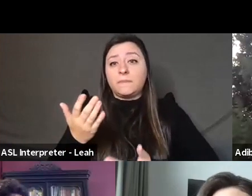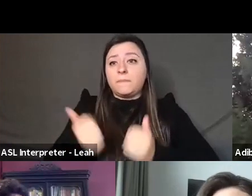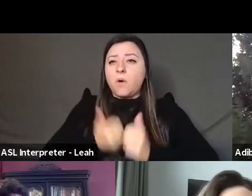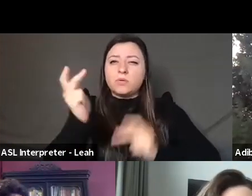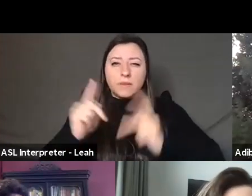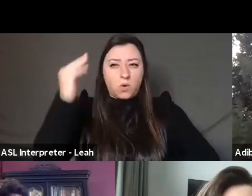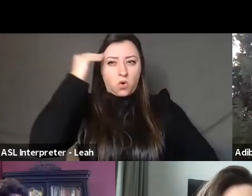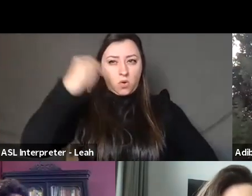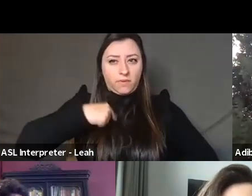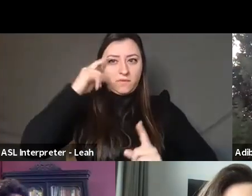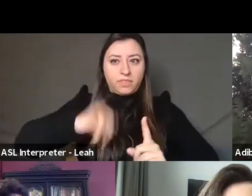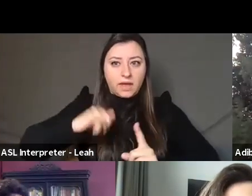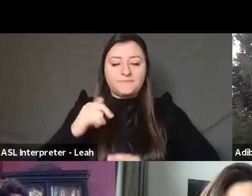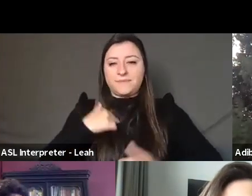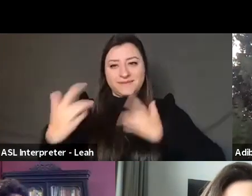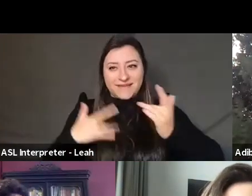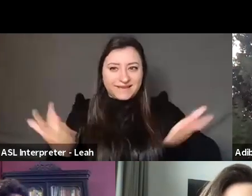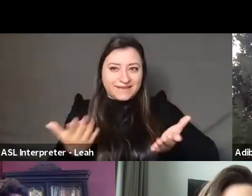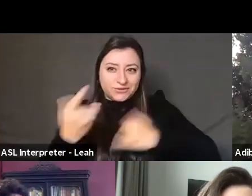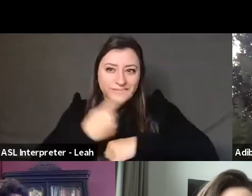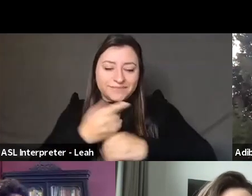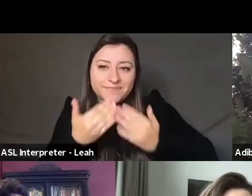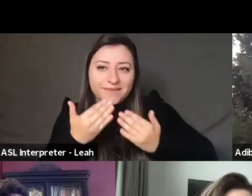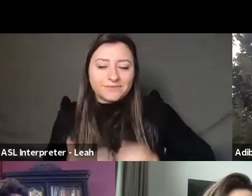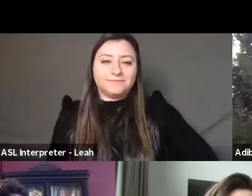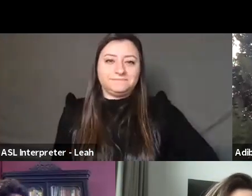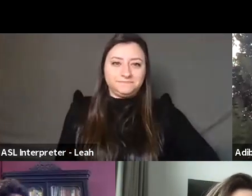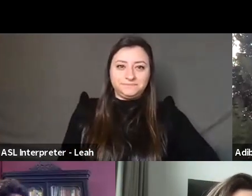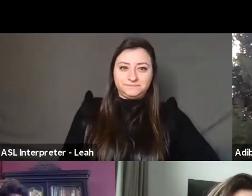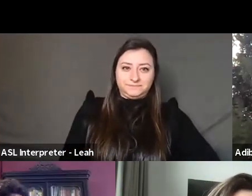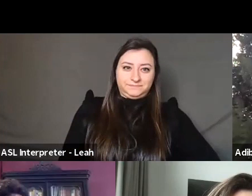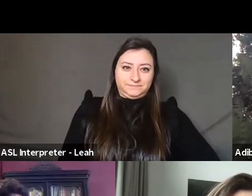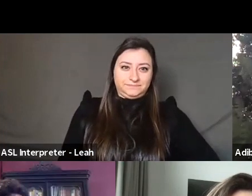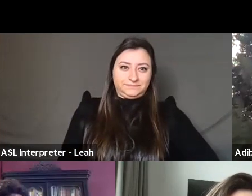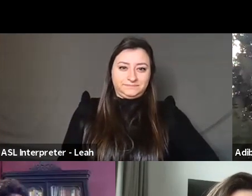And I am super excited to be here with you today. So thank you.